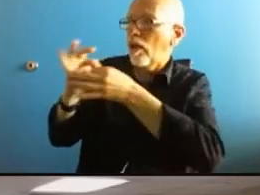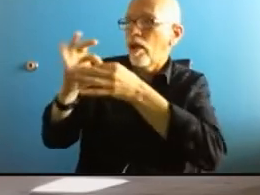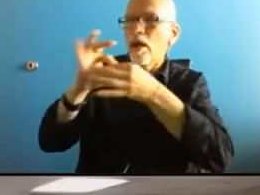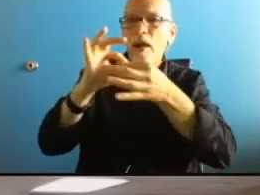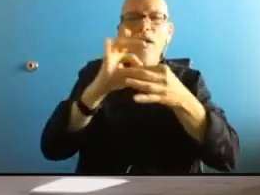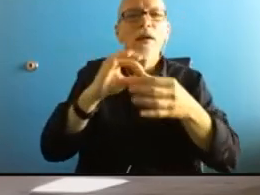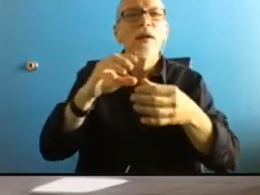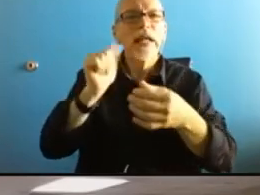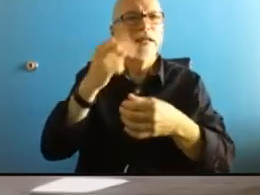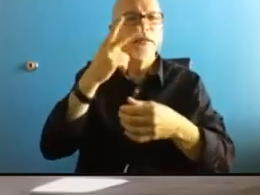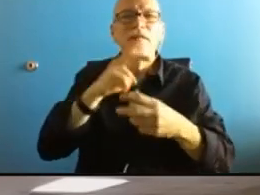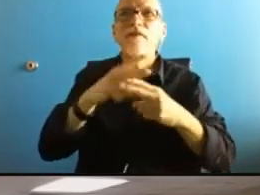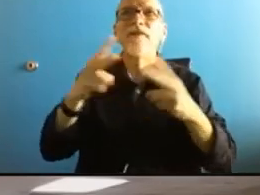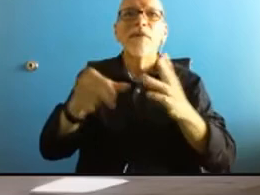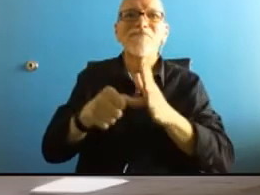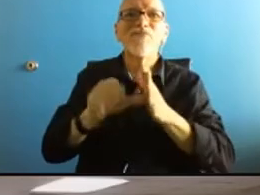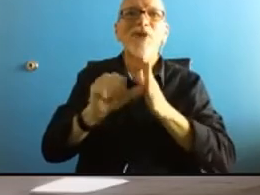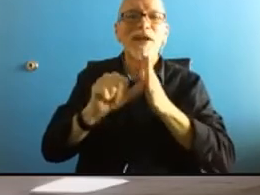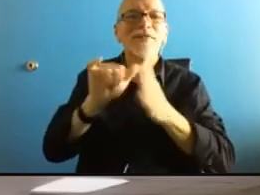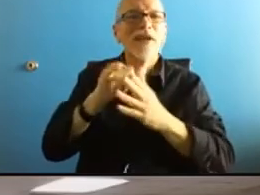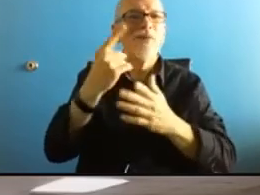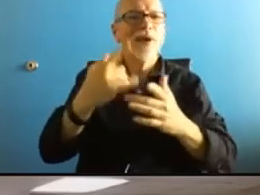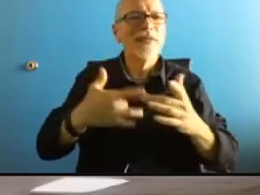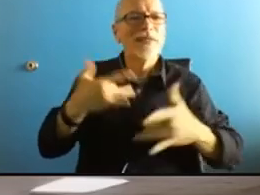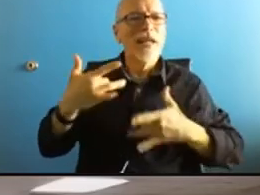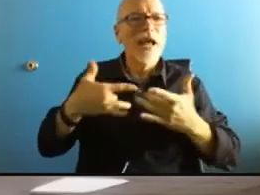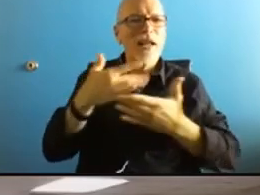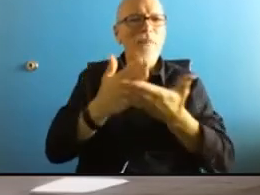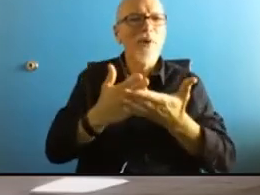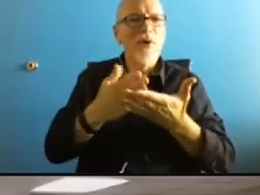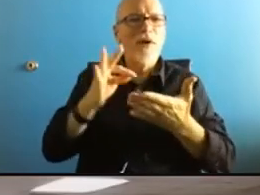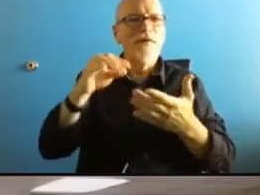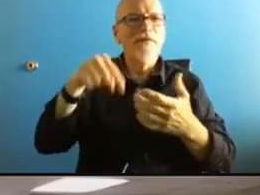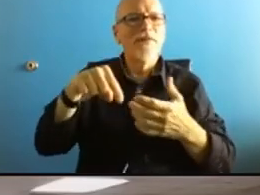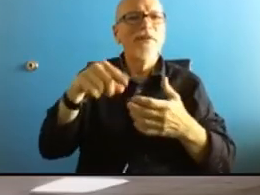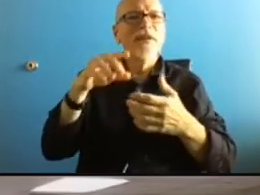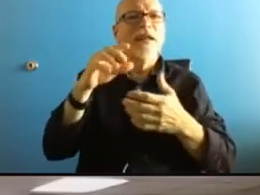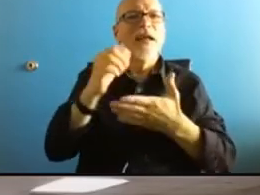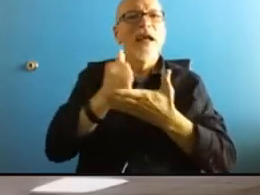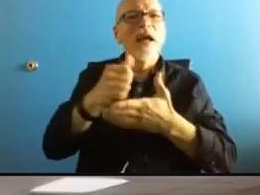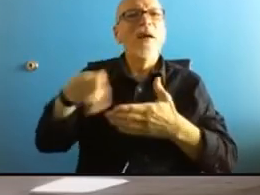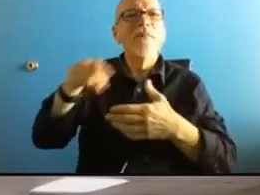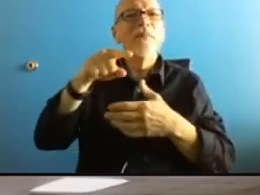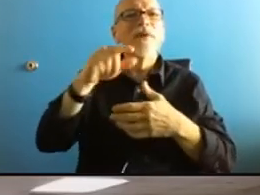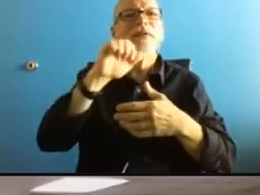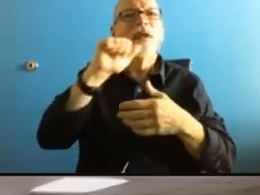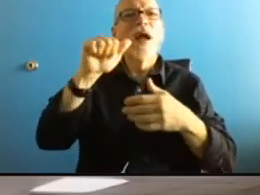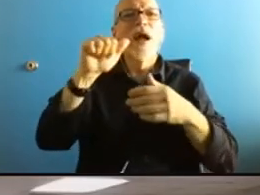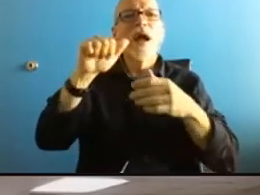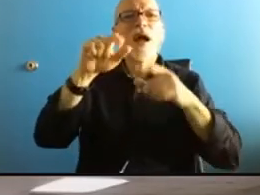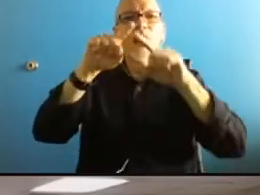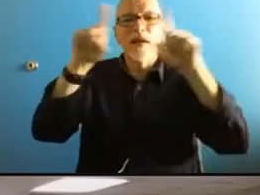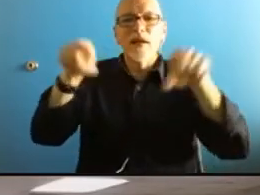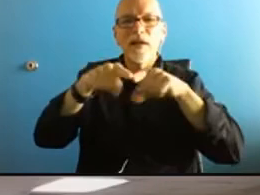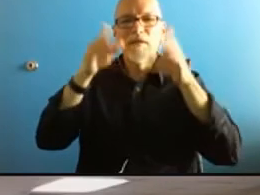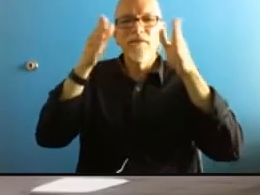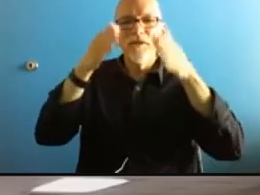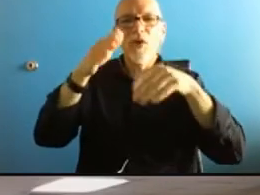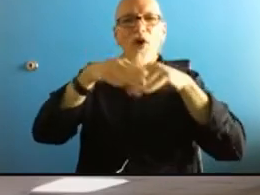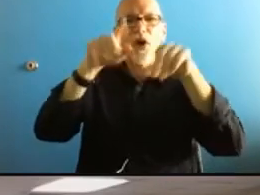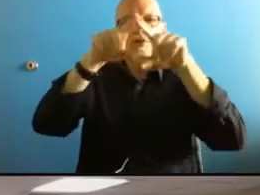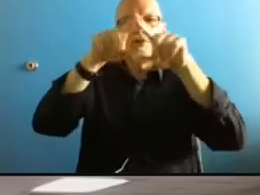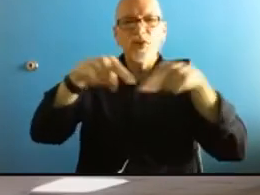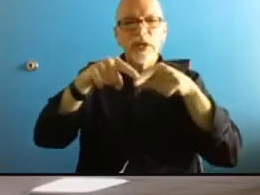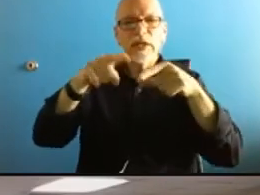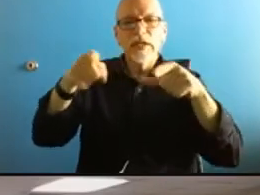very impressive. And that's one of the exciting pieces about getting them off of a screen that they're laser focused onto and putting